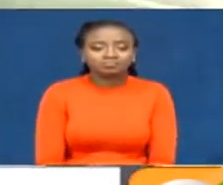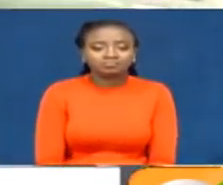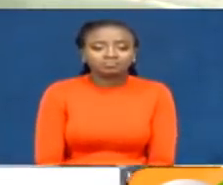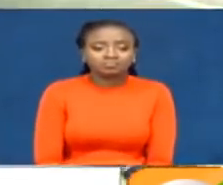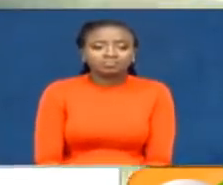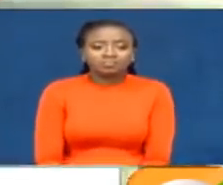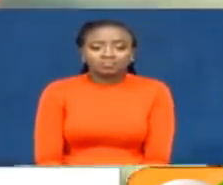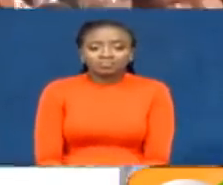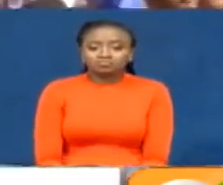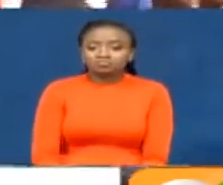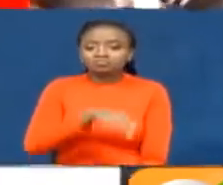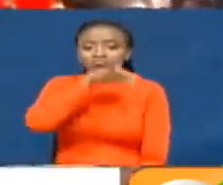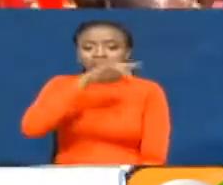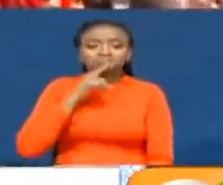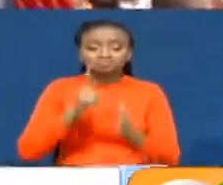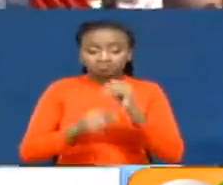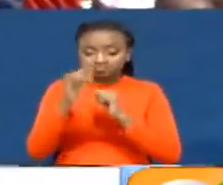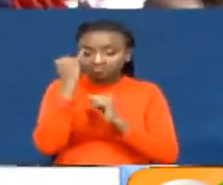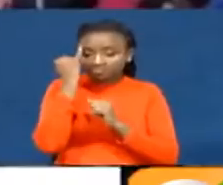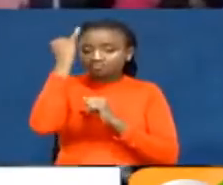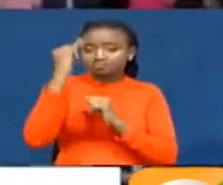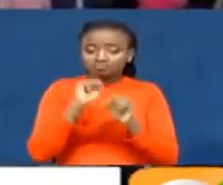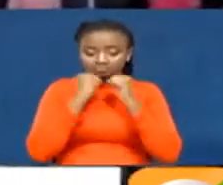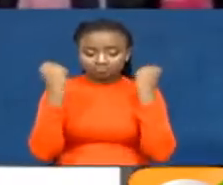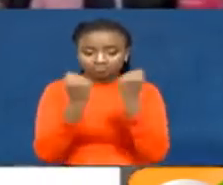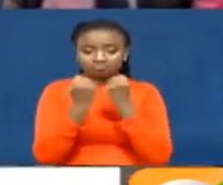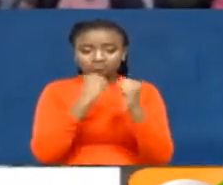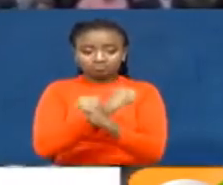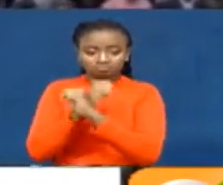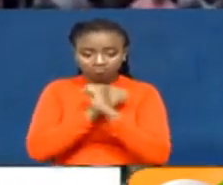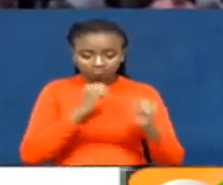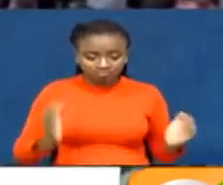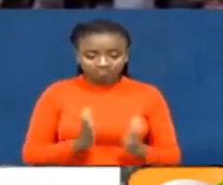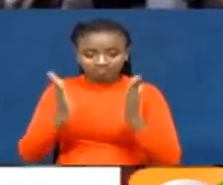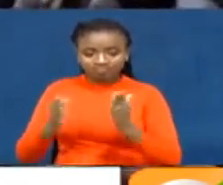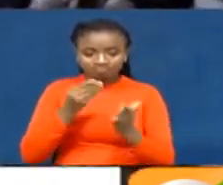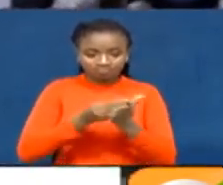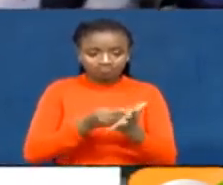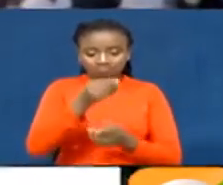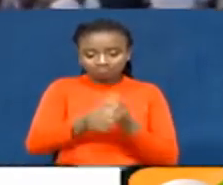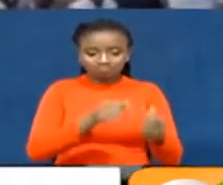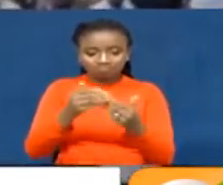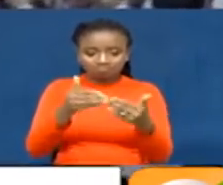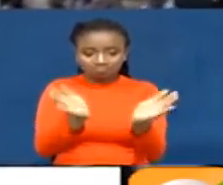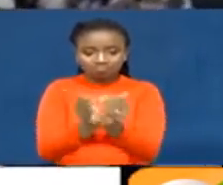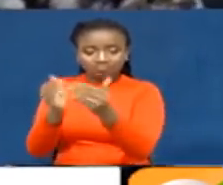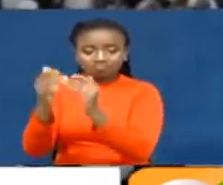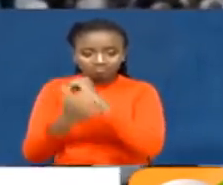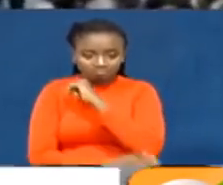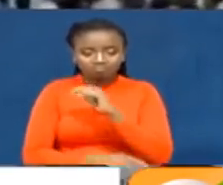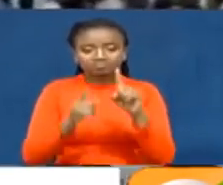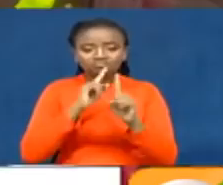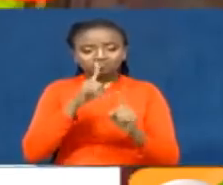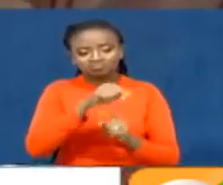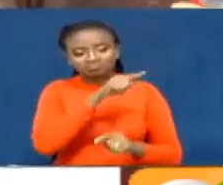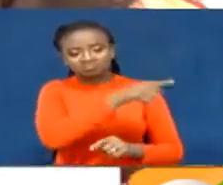Odinga rooting for his social welfare program Clarion Call while taking a dig at hustler narrative spearheaded by Deputy President